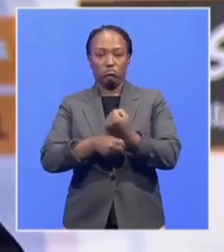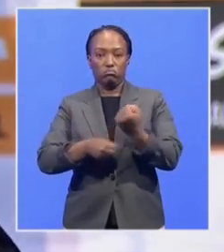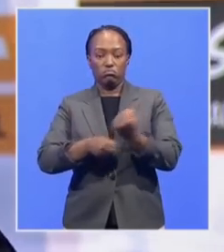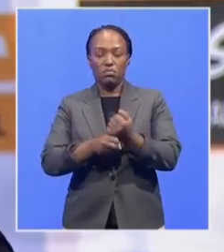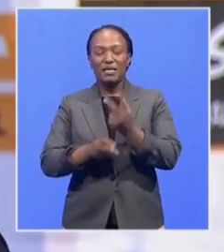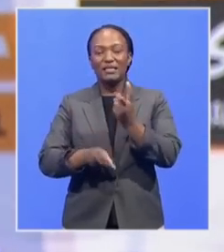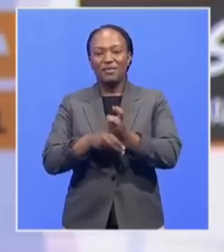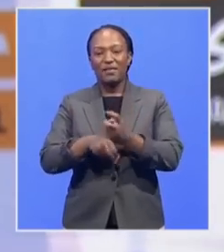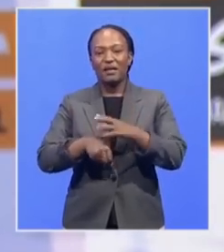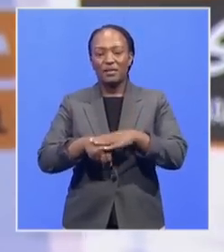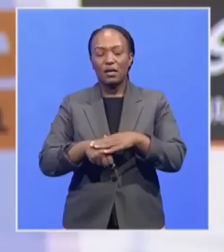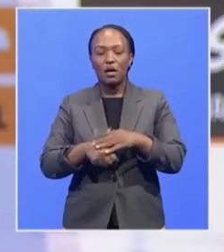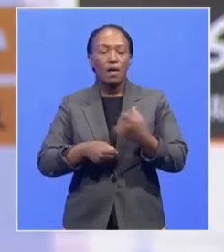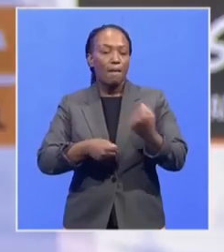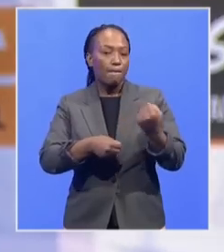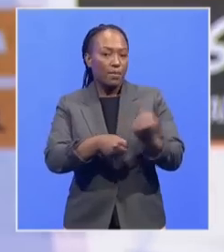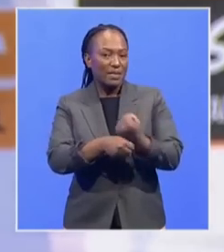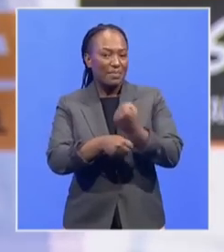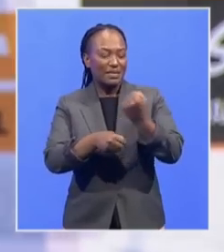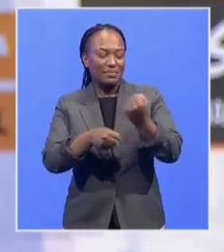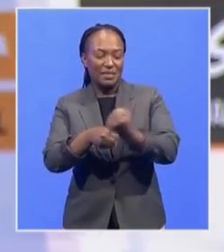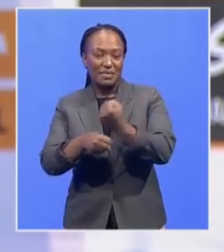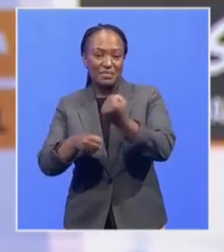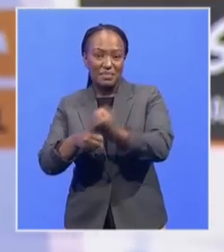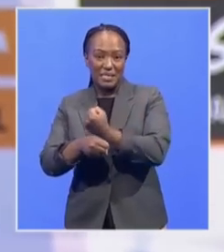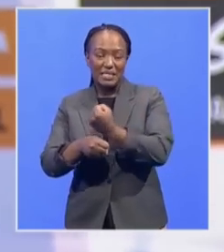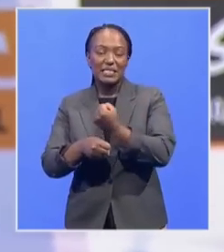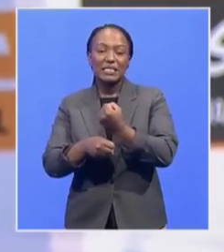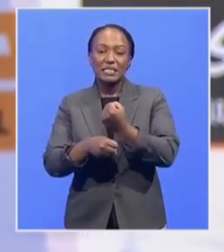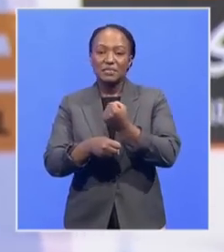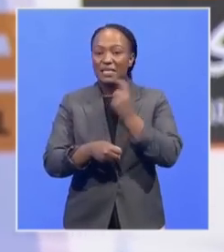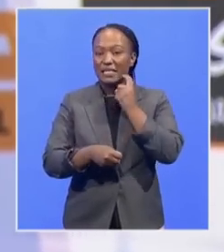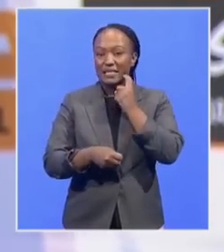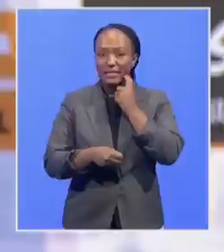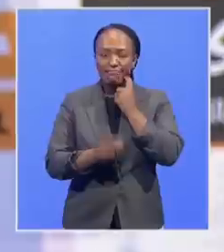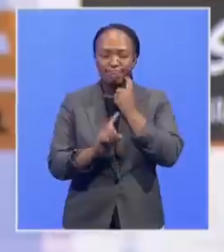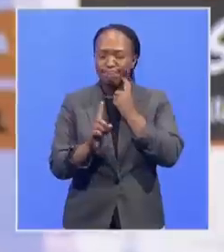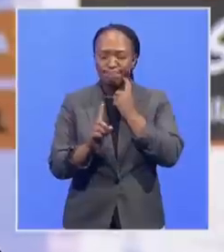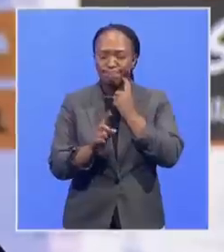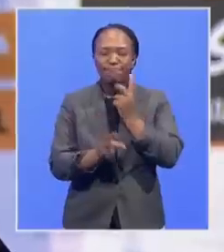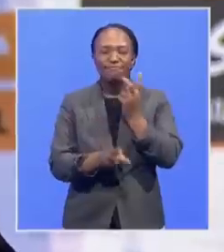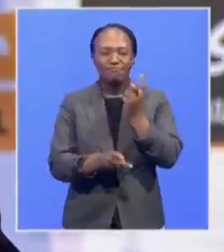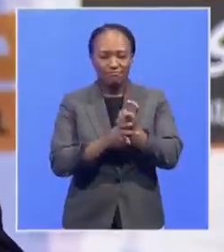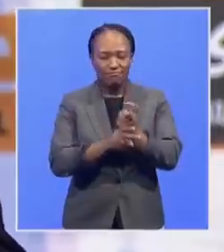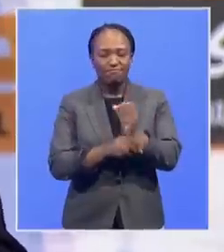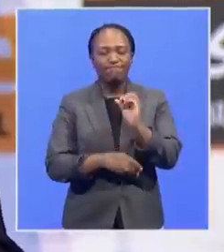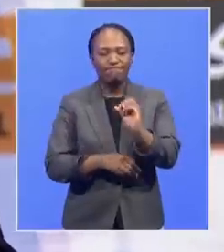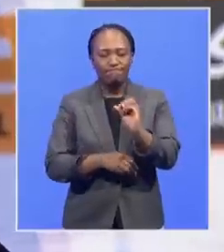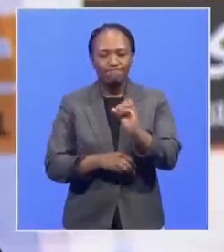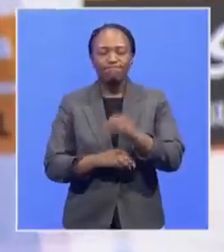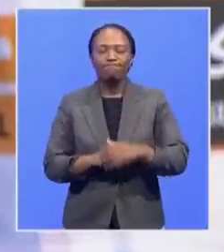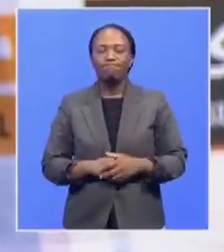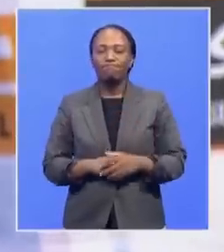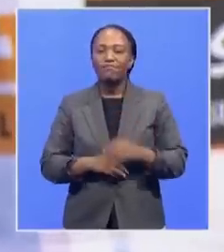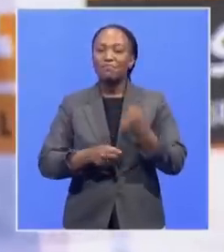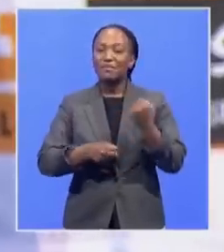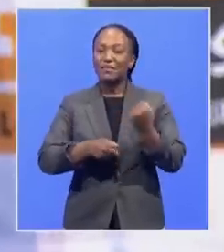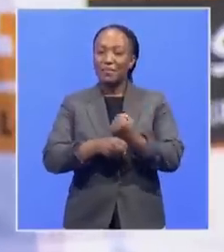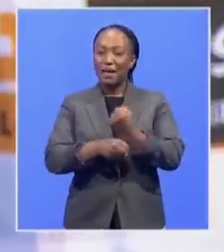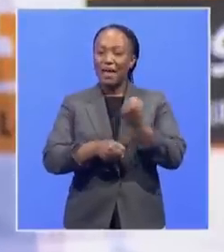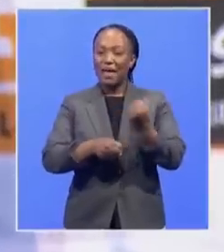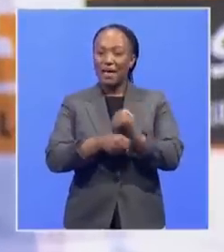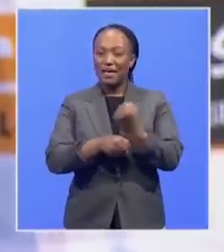mesebetsi e ka ofela ya bona ya yona ithata a e bonolo ke mesebetsi e